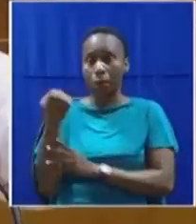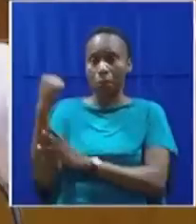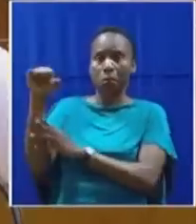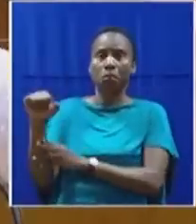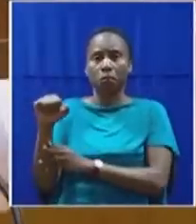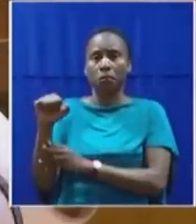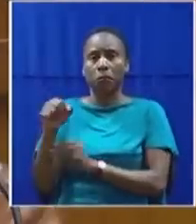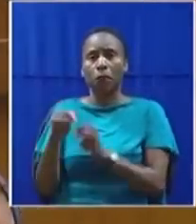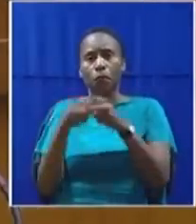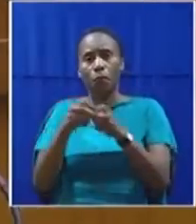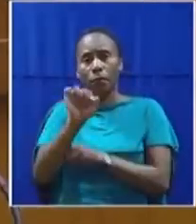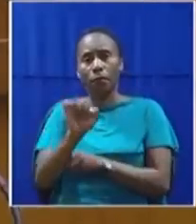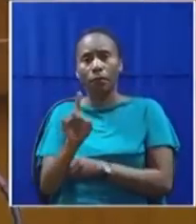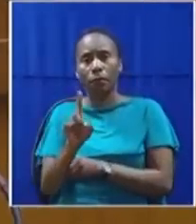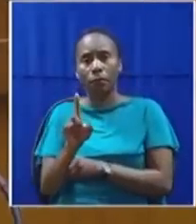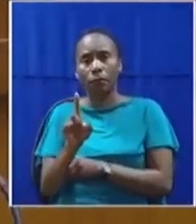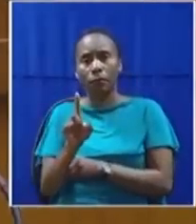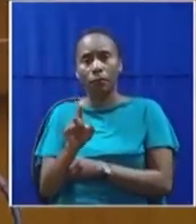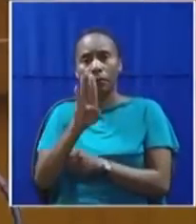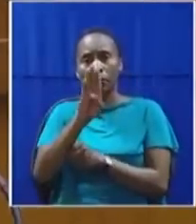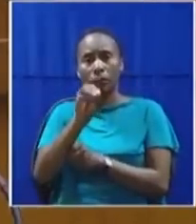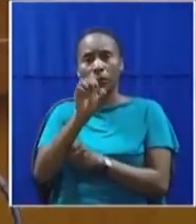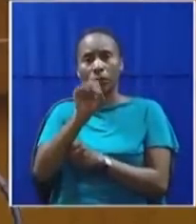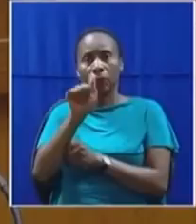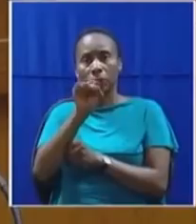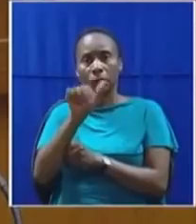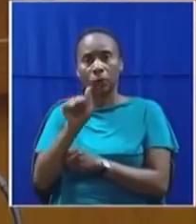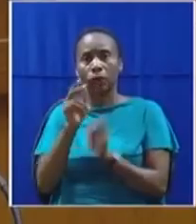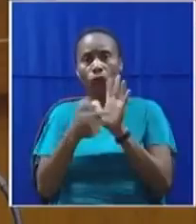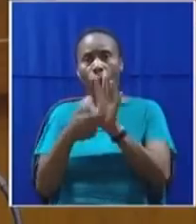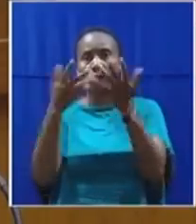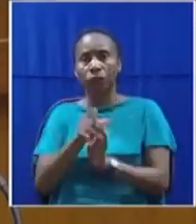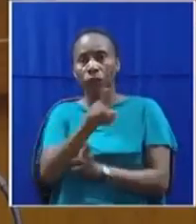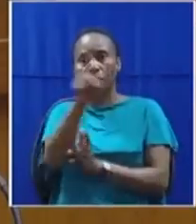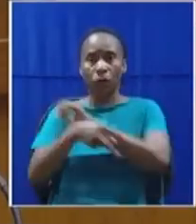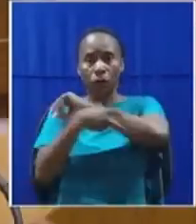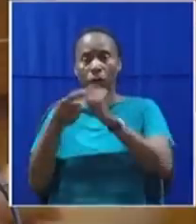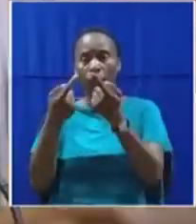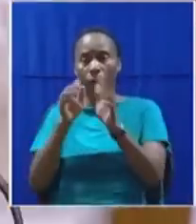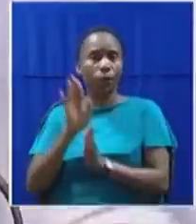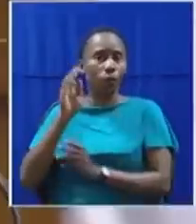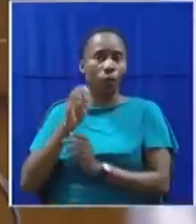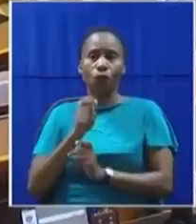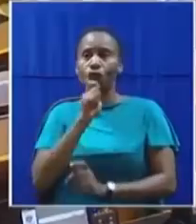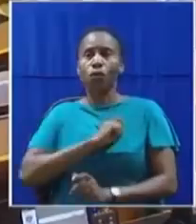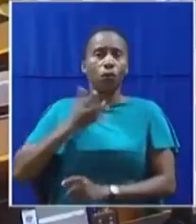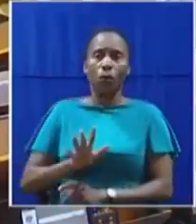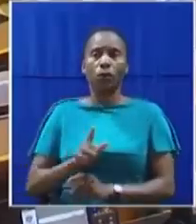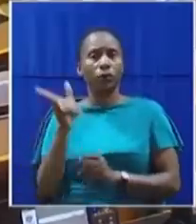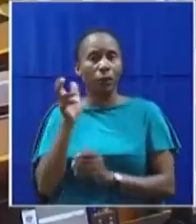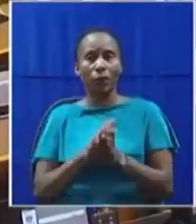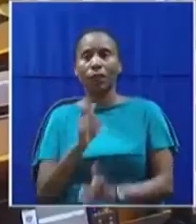yoba ngokubhusasa unibonisele uba niyeba ngoku anifuni uxelwa loo nto apha kule house masela.